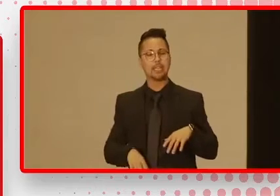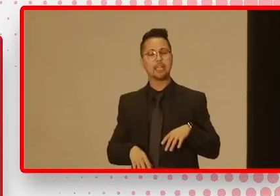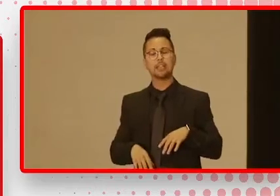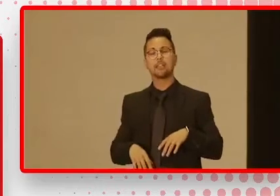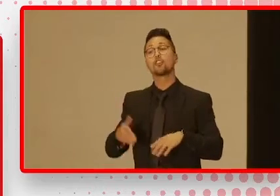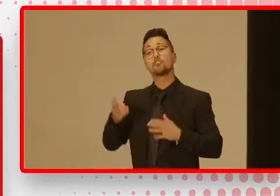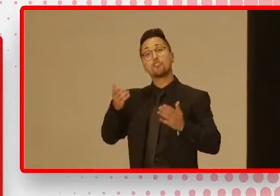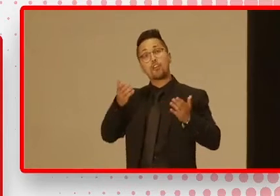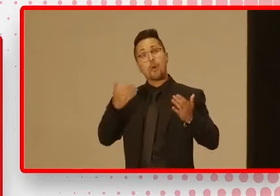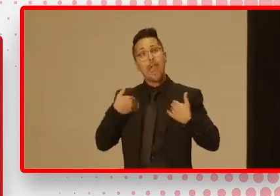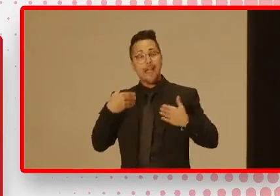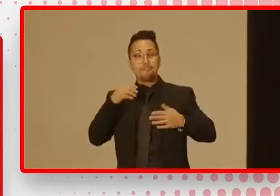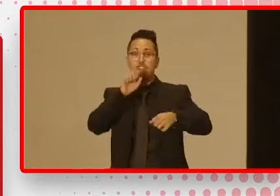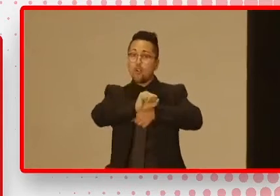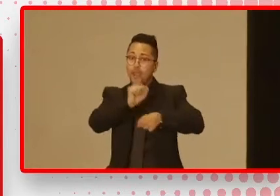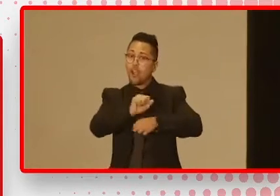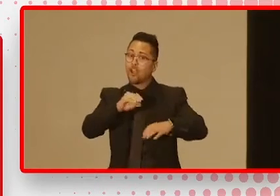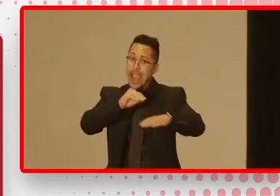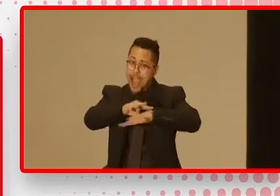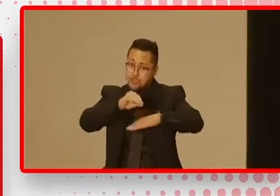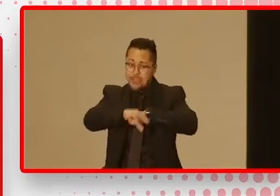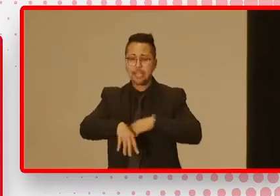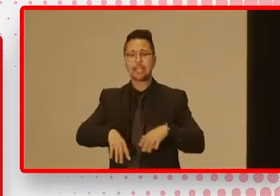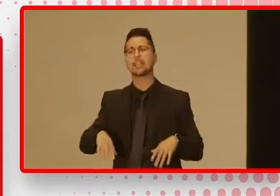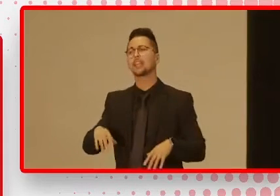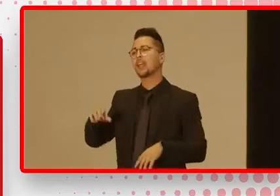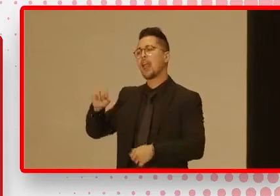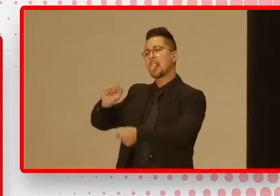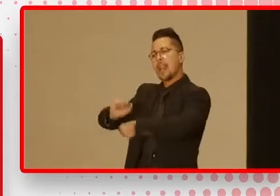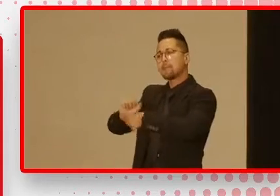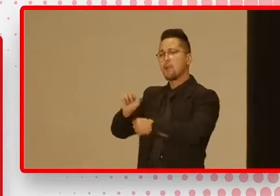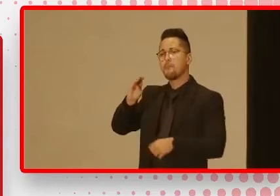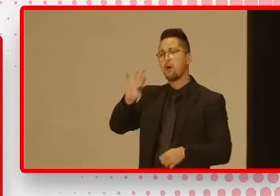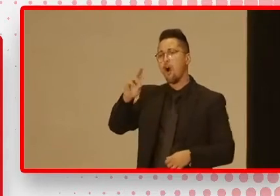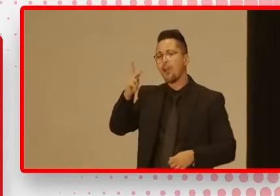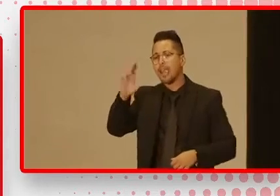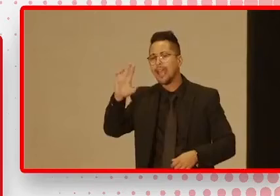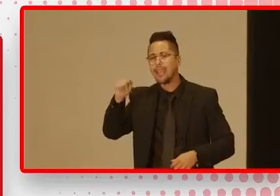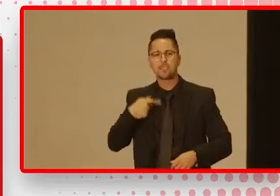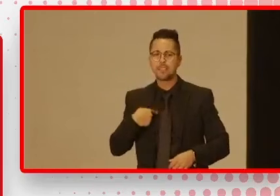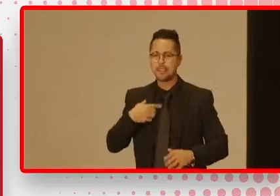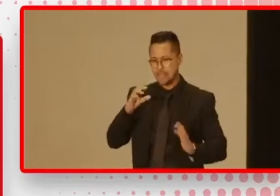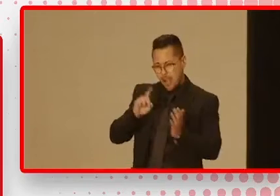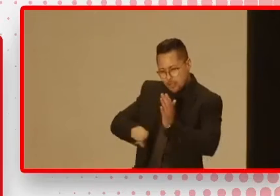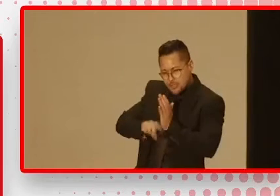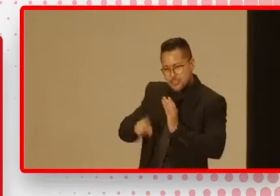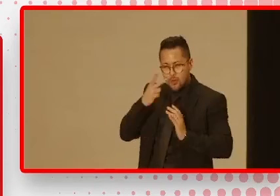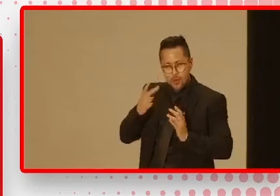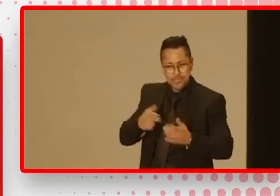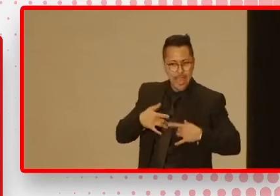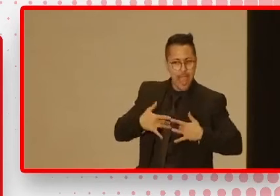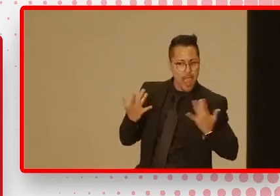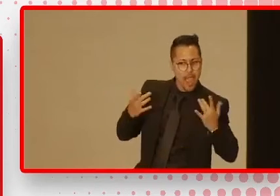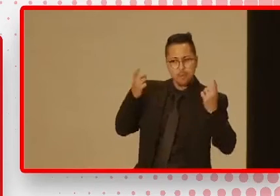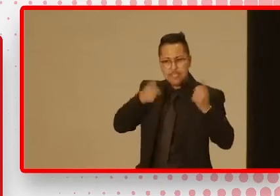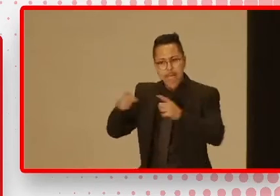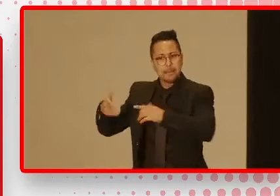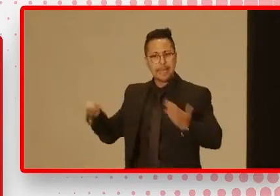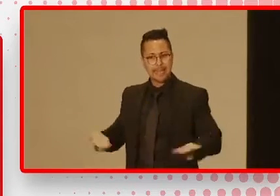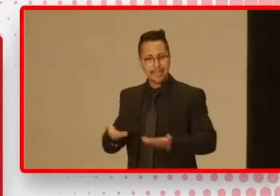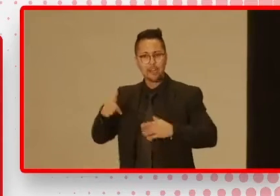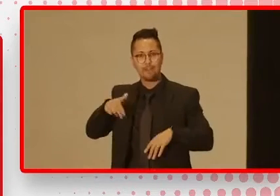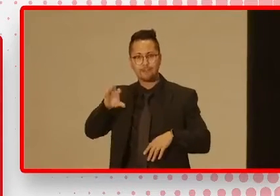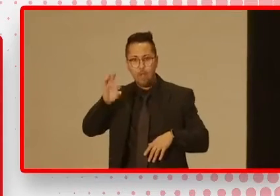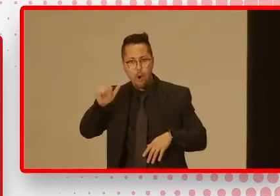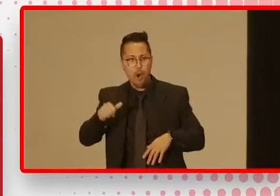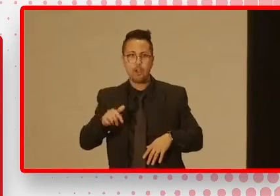career counseling, they look at labor market and see what is really happening here in Florida, maybe in their town, you know. I will tell you, and